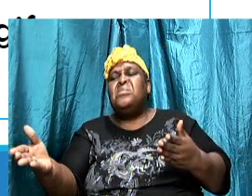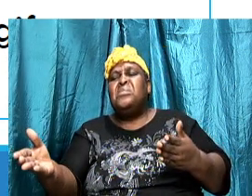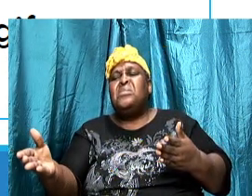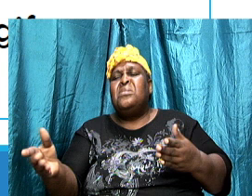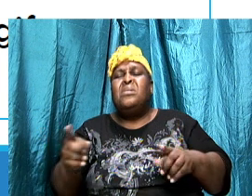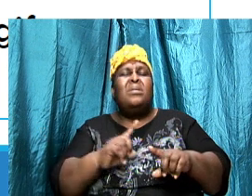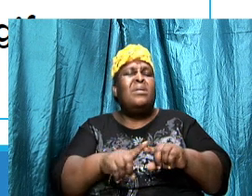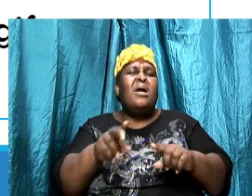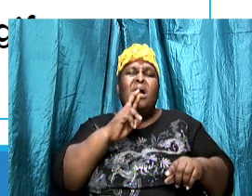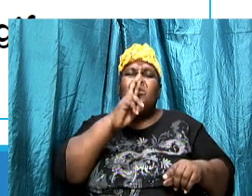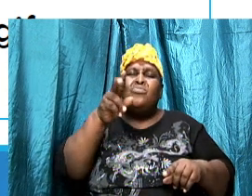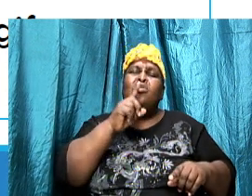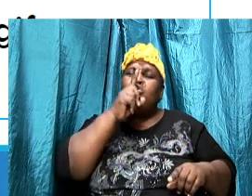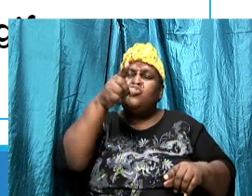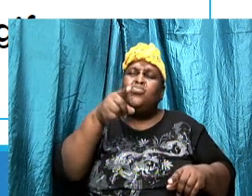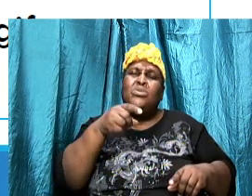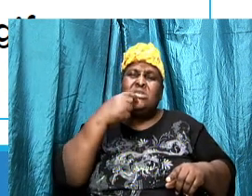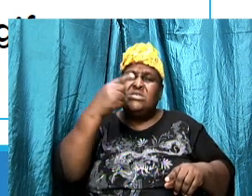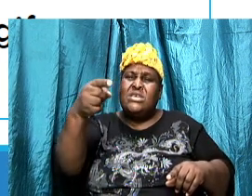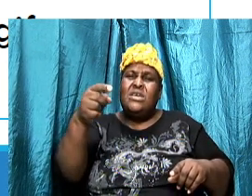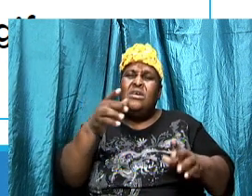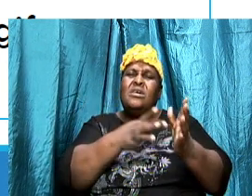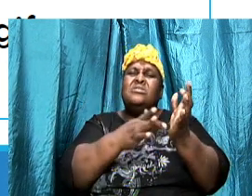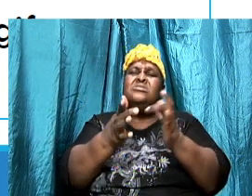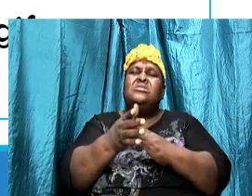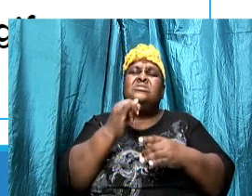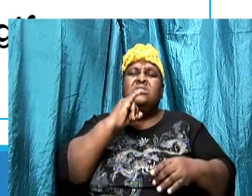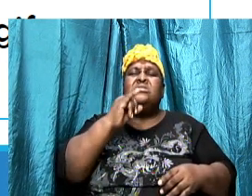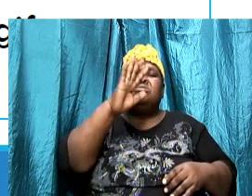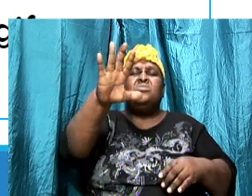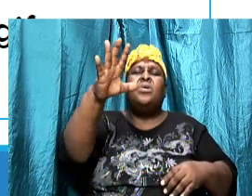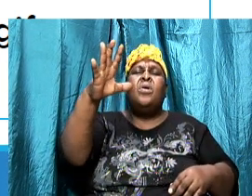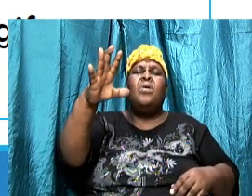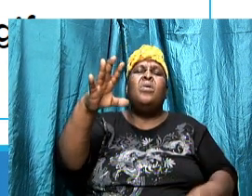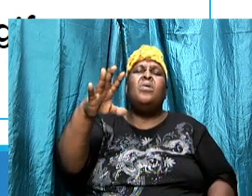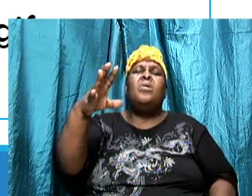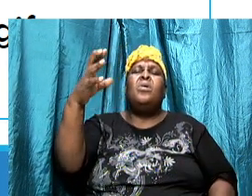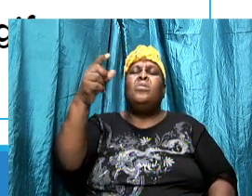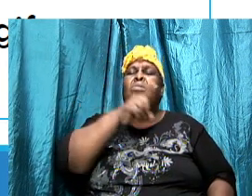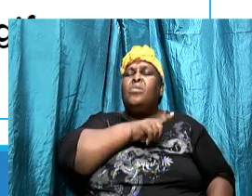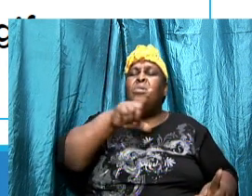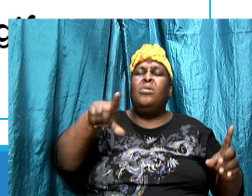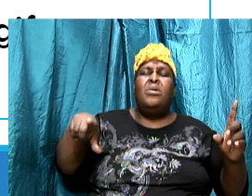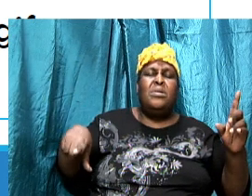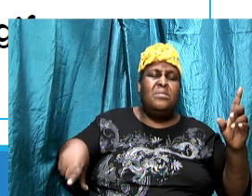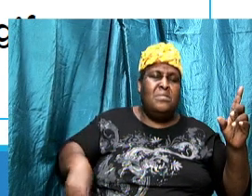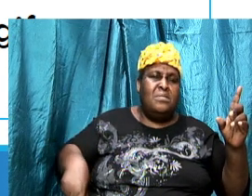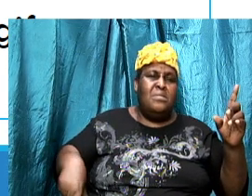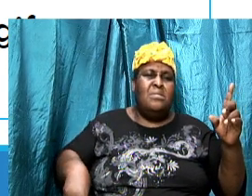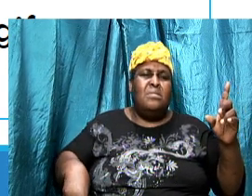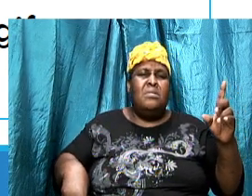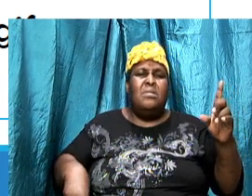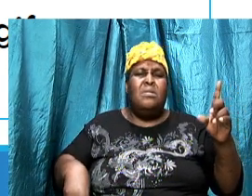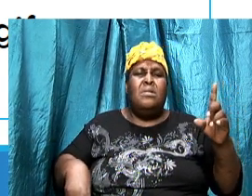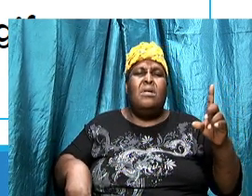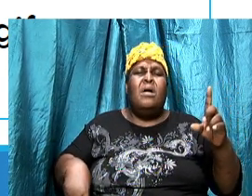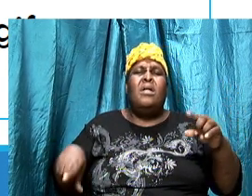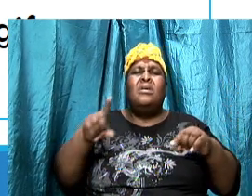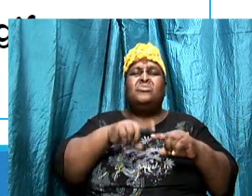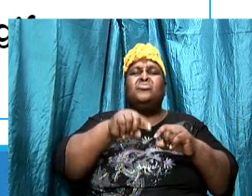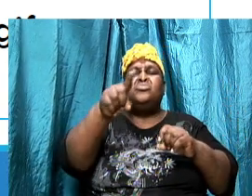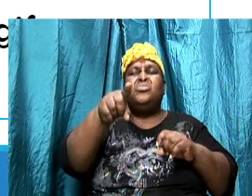really truly say that Jesus is your boss, your Lord, unless you are